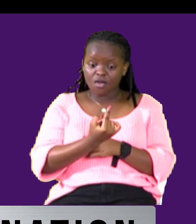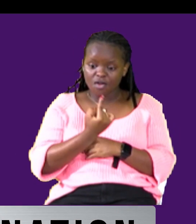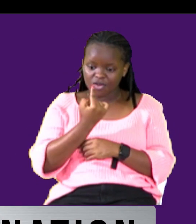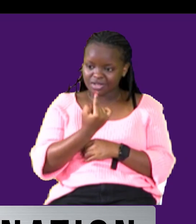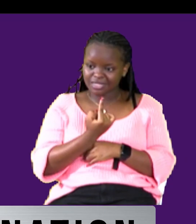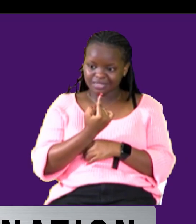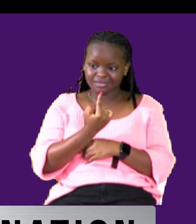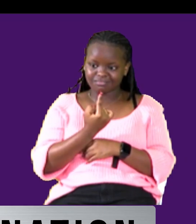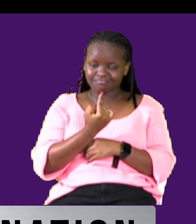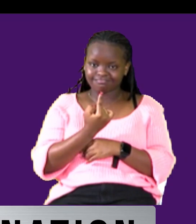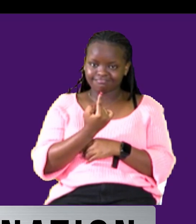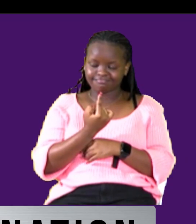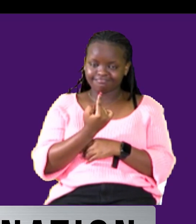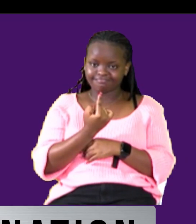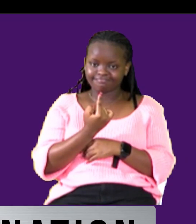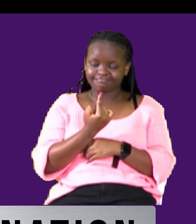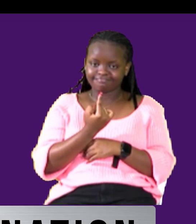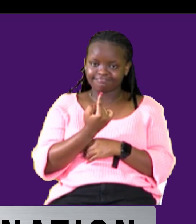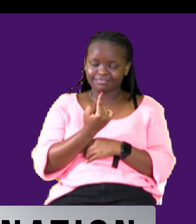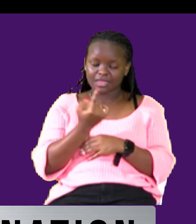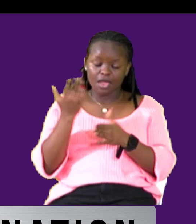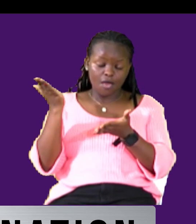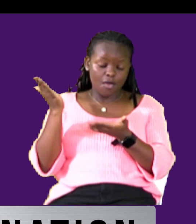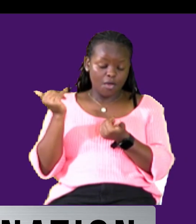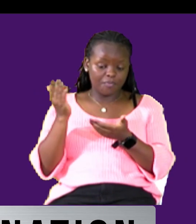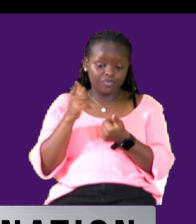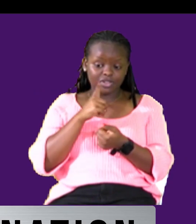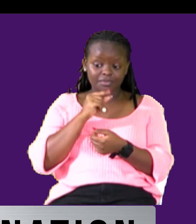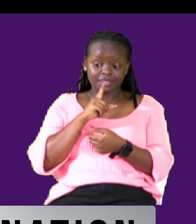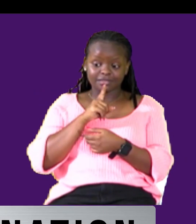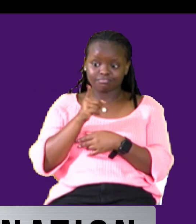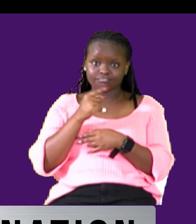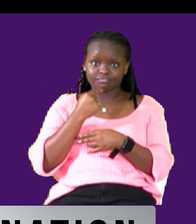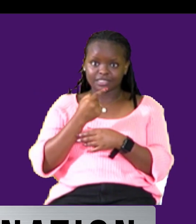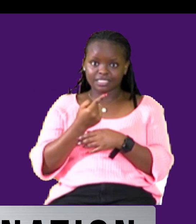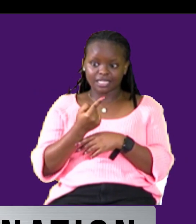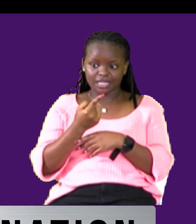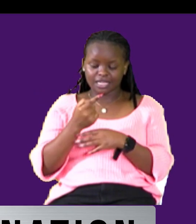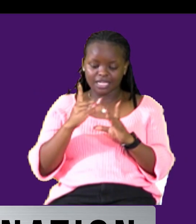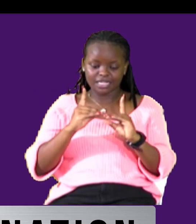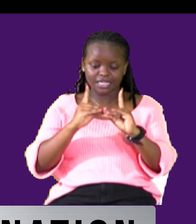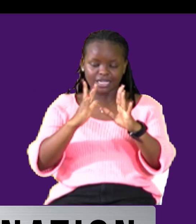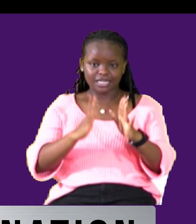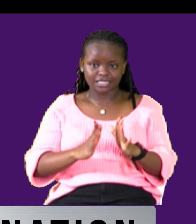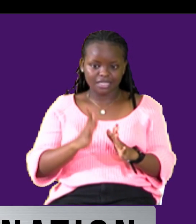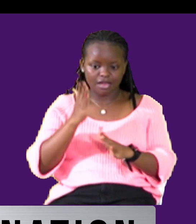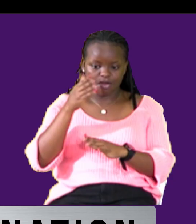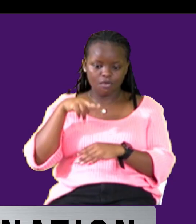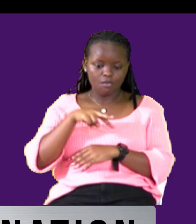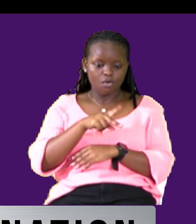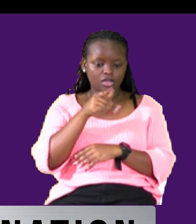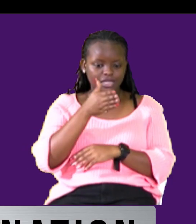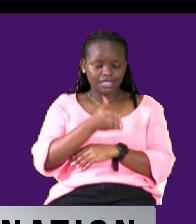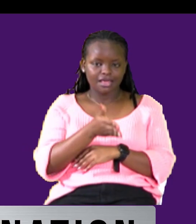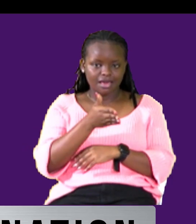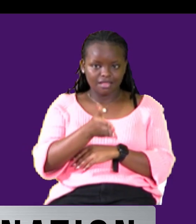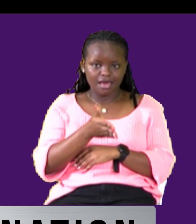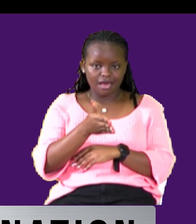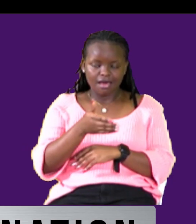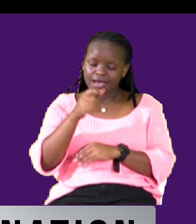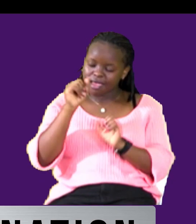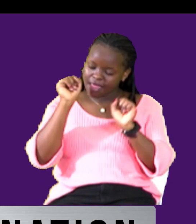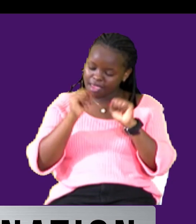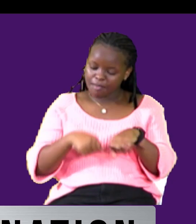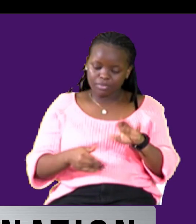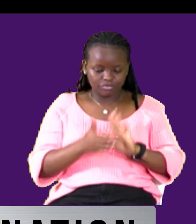as we speak. So hopefully, like he said himself, that the director that will work in should be able to speed up